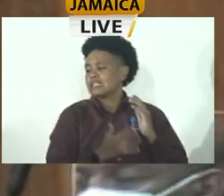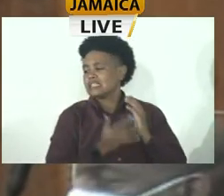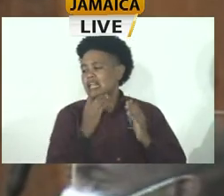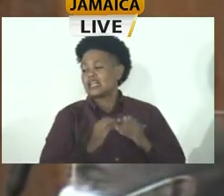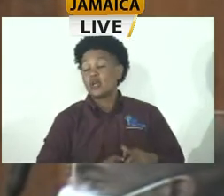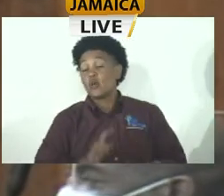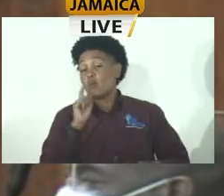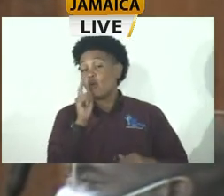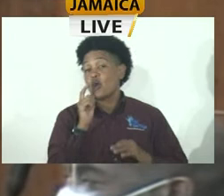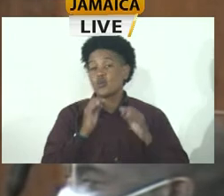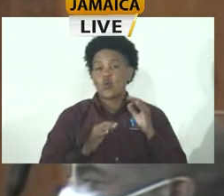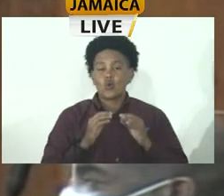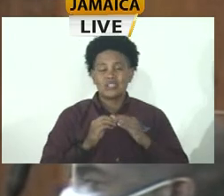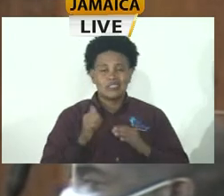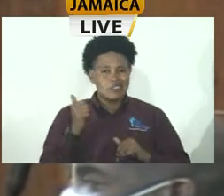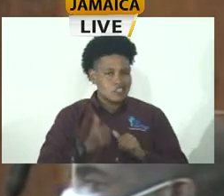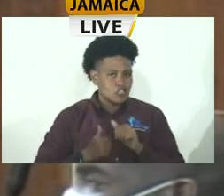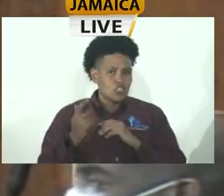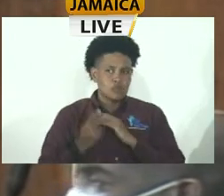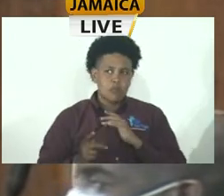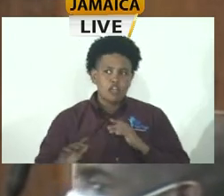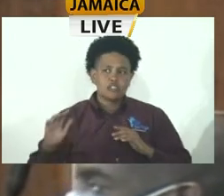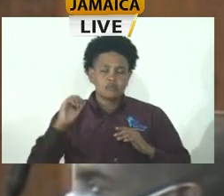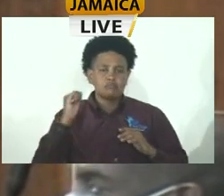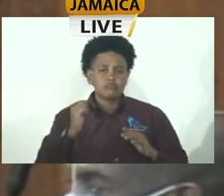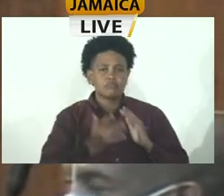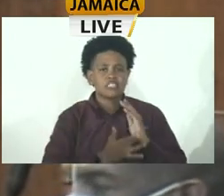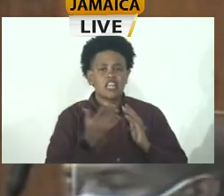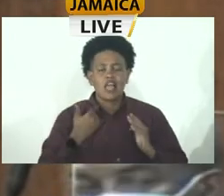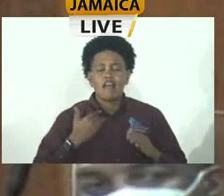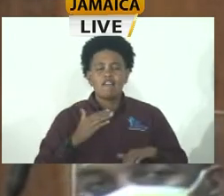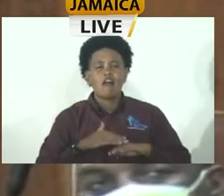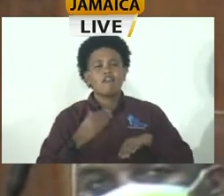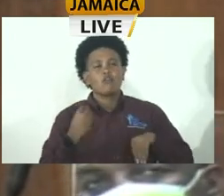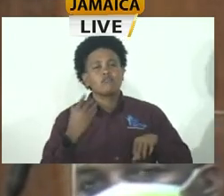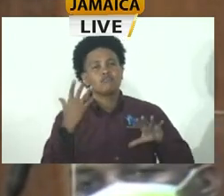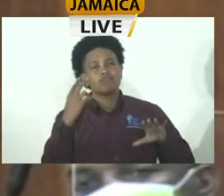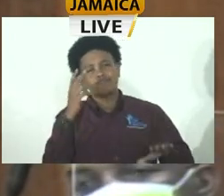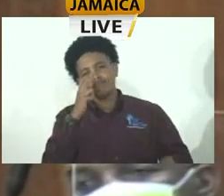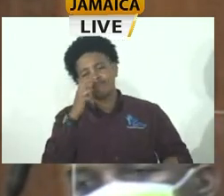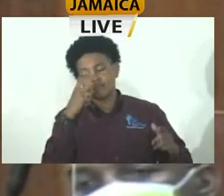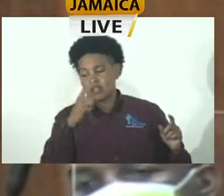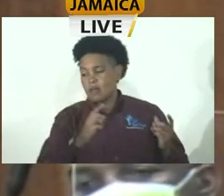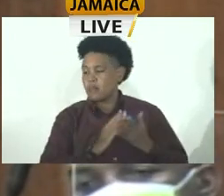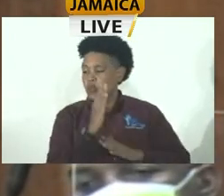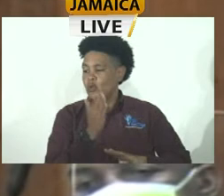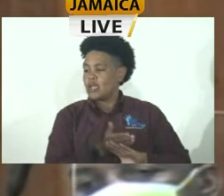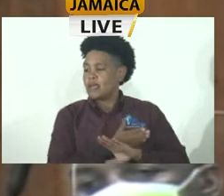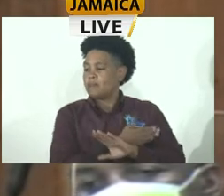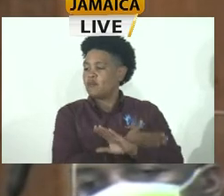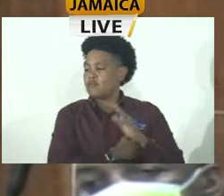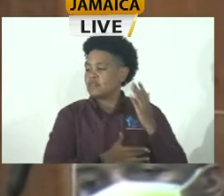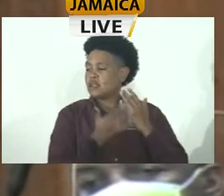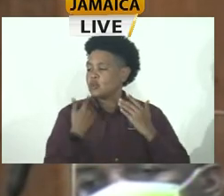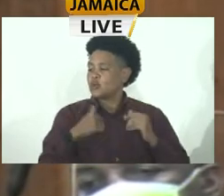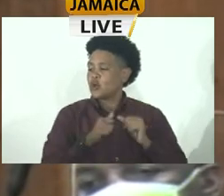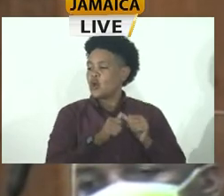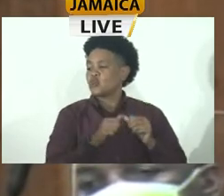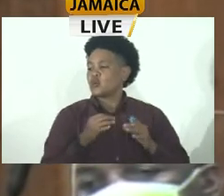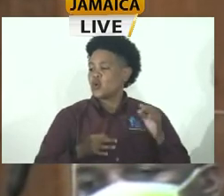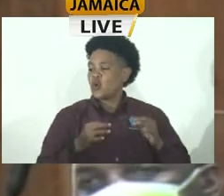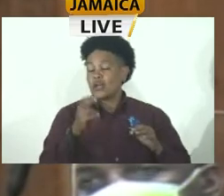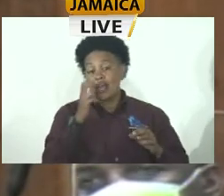least one court in each parish to enable virtual hearings through improved technology we continued court